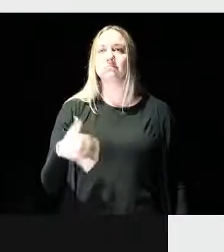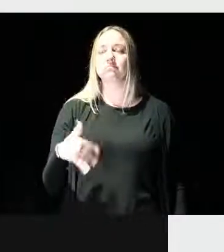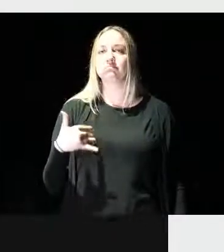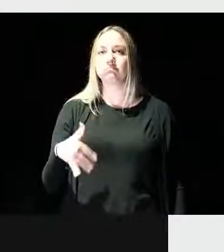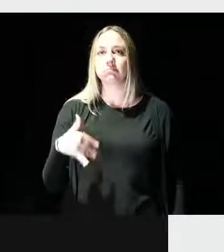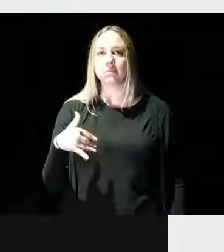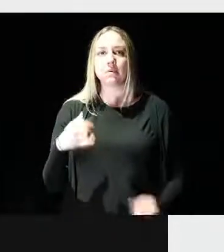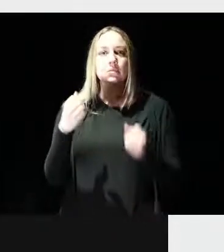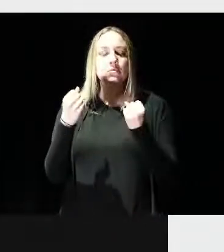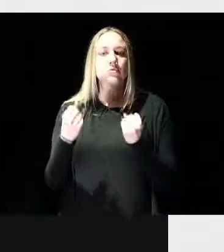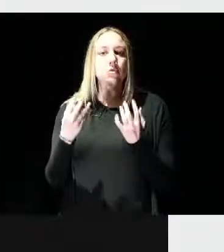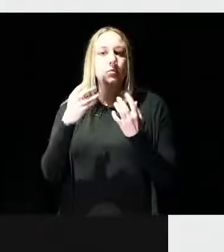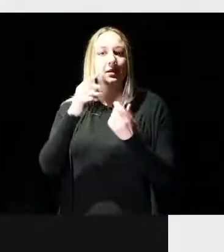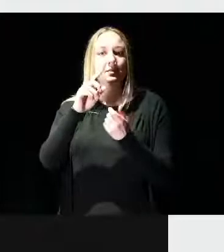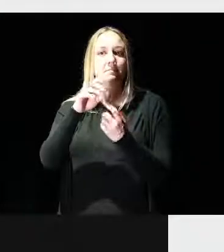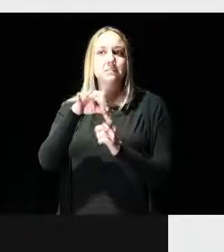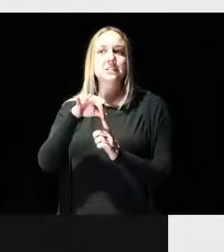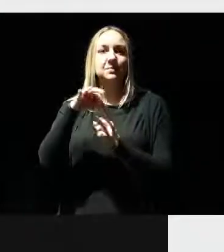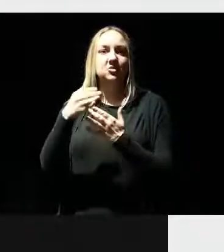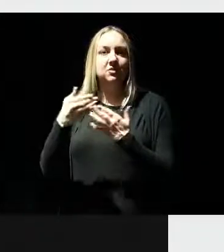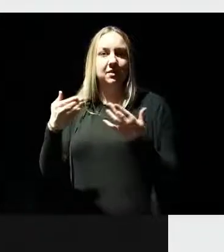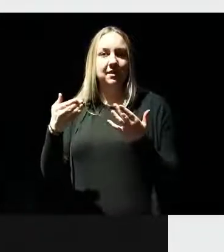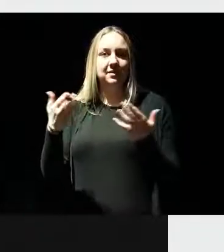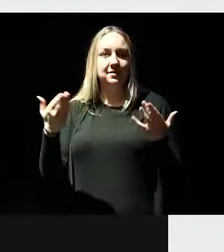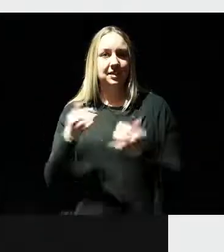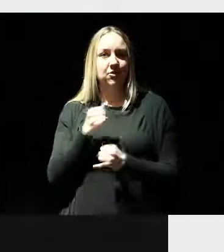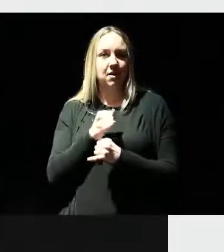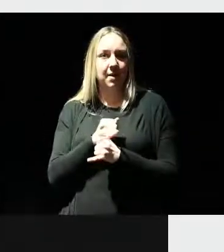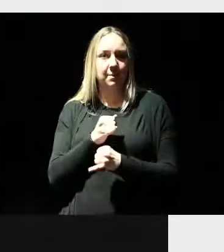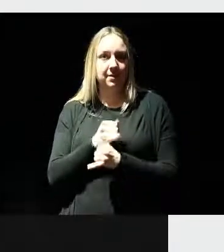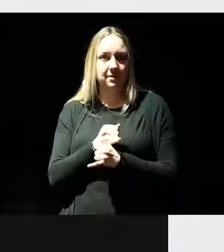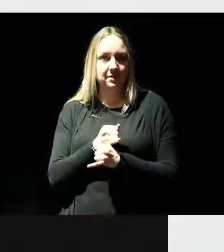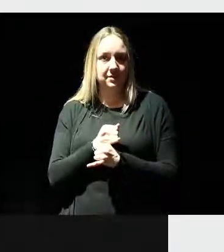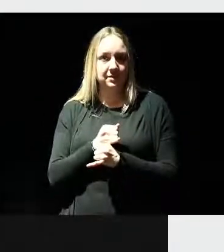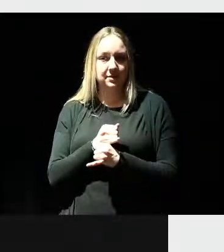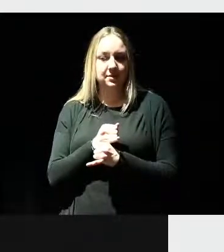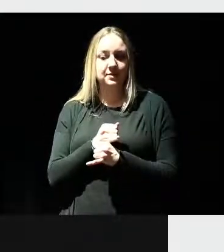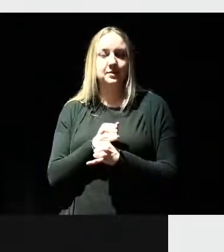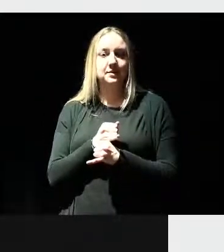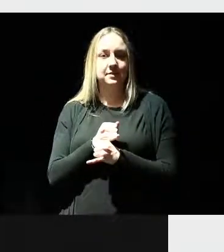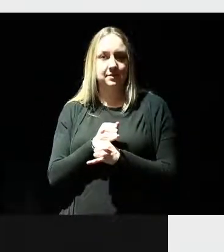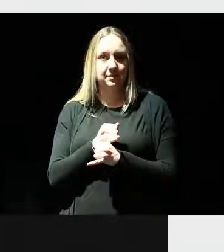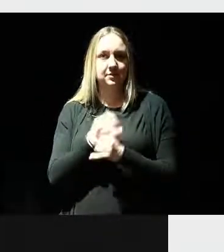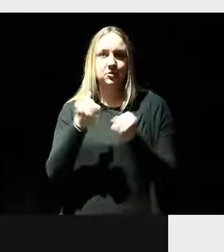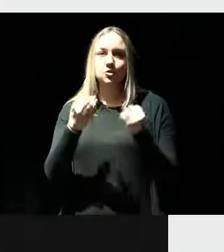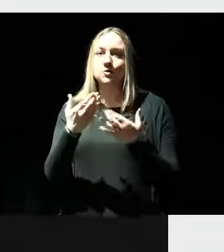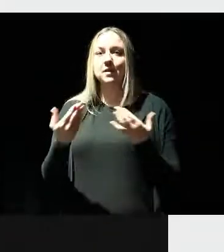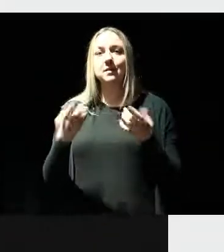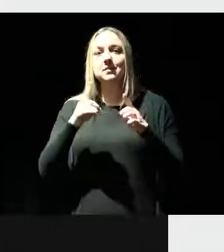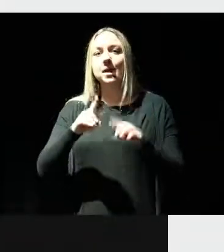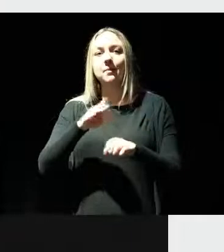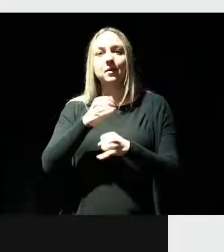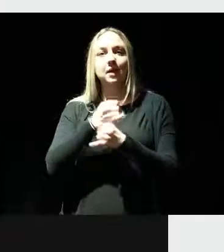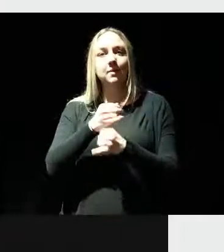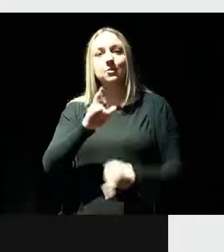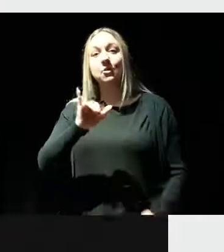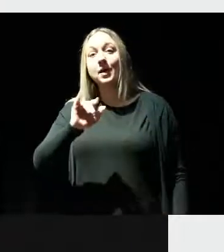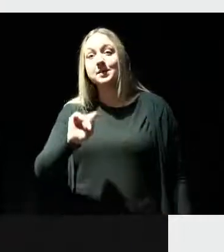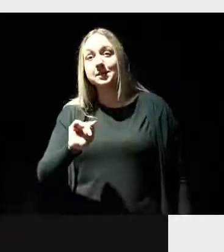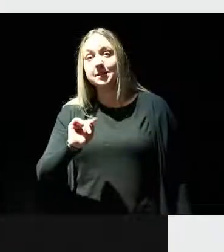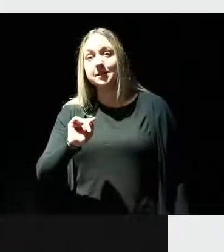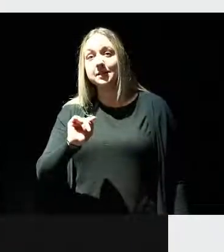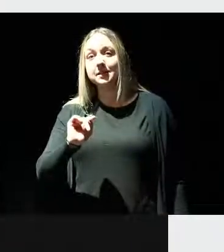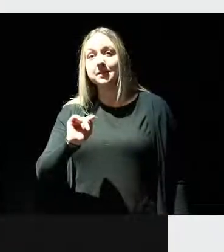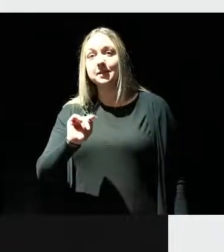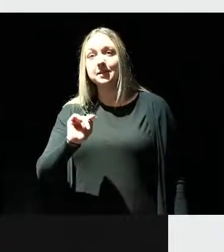special, extraordinary things take place and happen on the RIT campus.